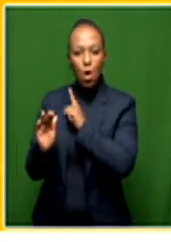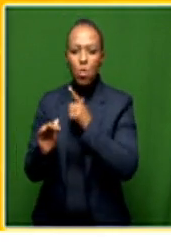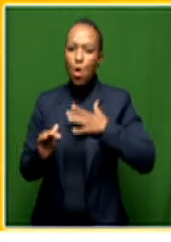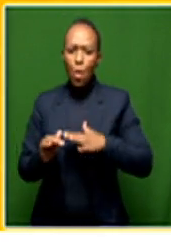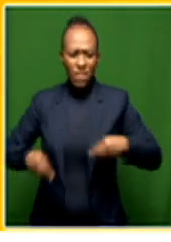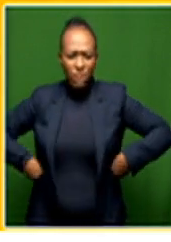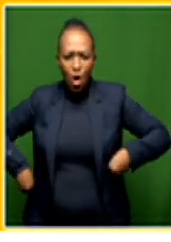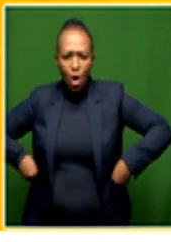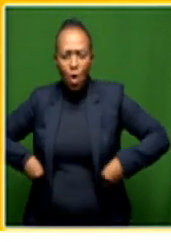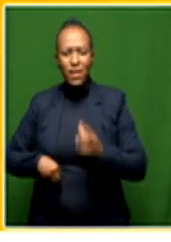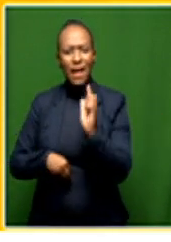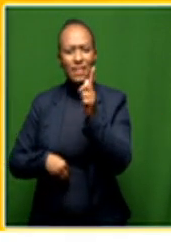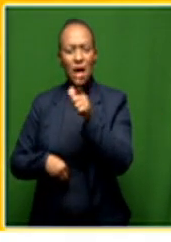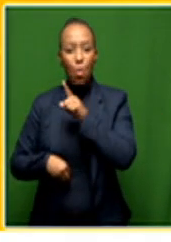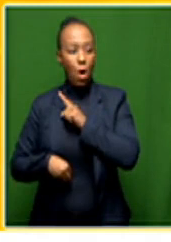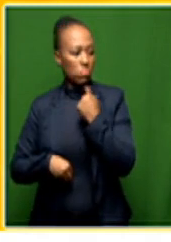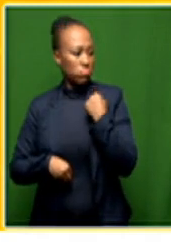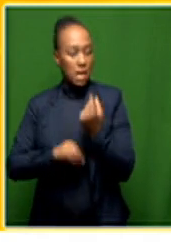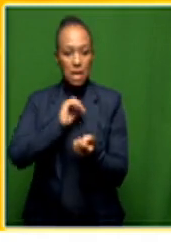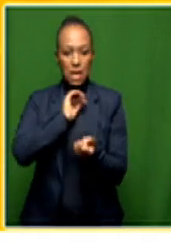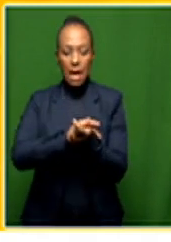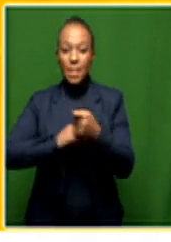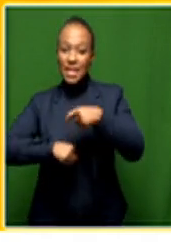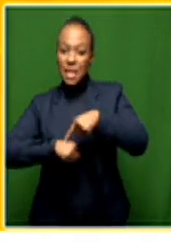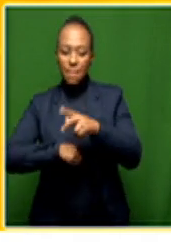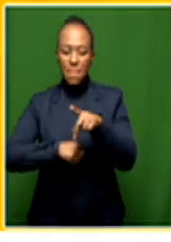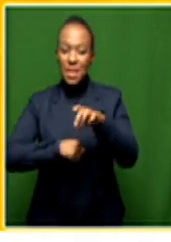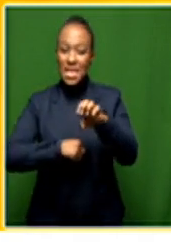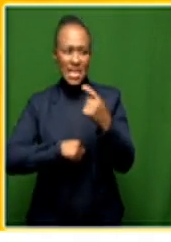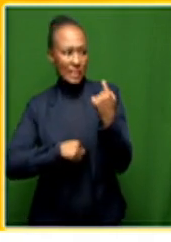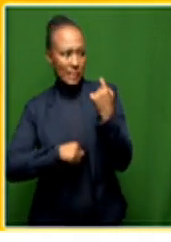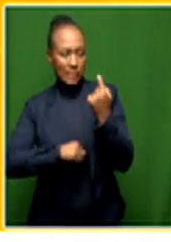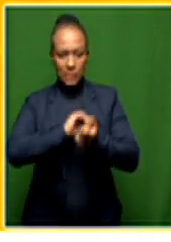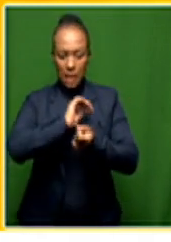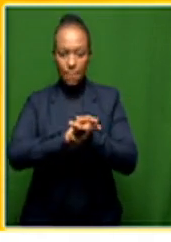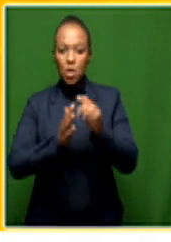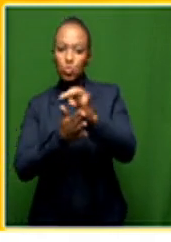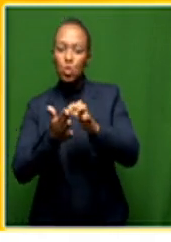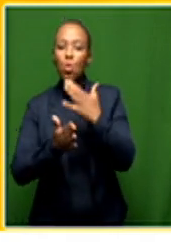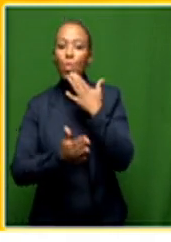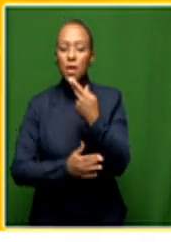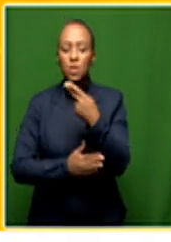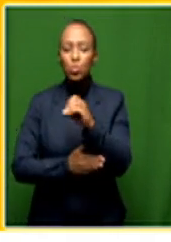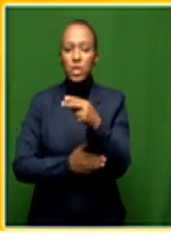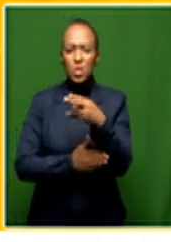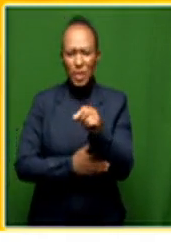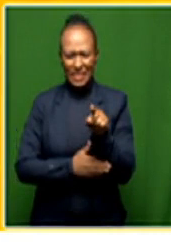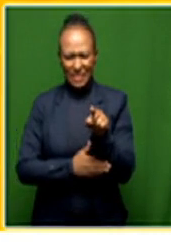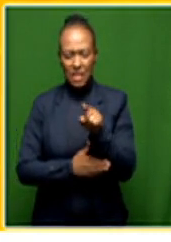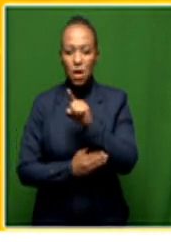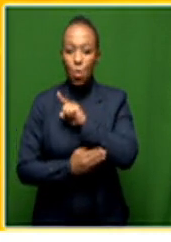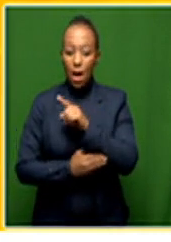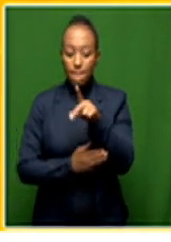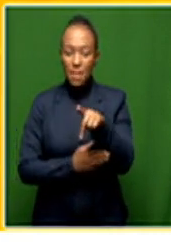and fraud that occurred when the personal protective equipment scandal in 2020 happened. Now, the